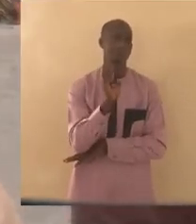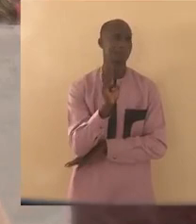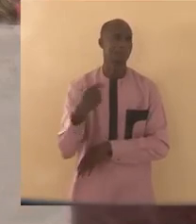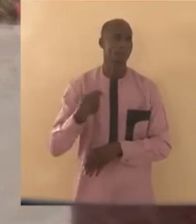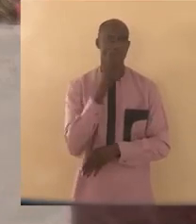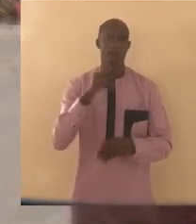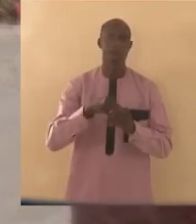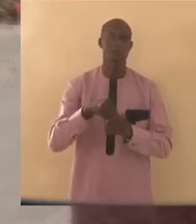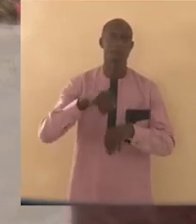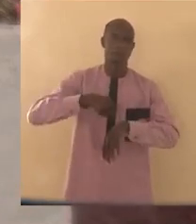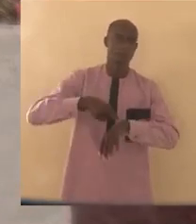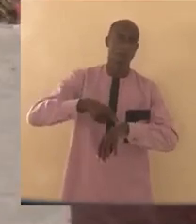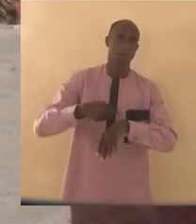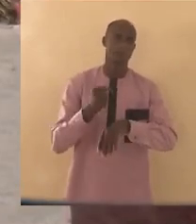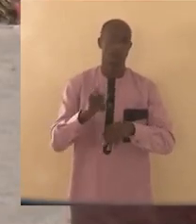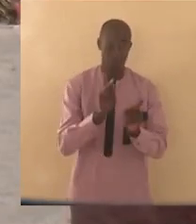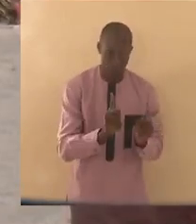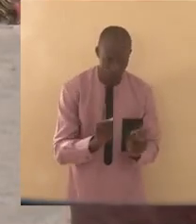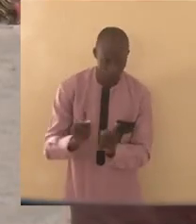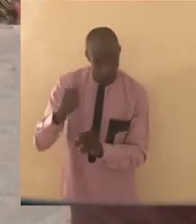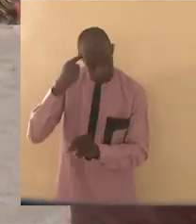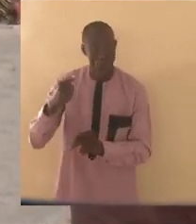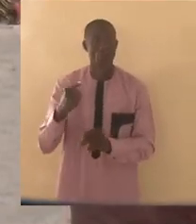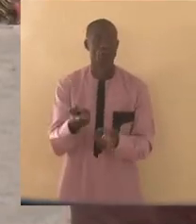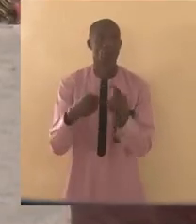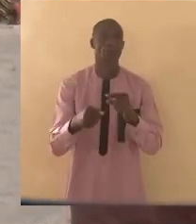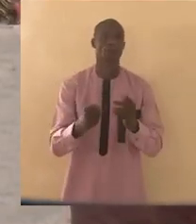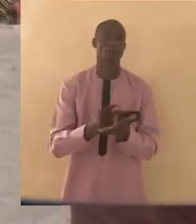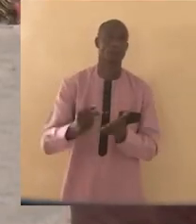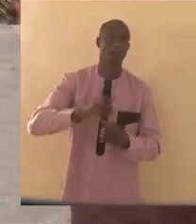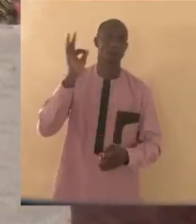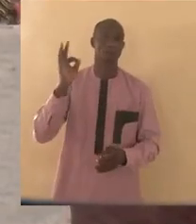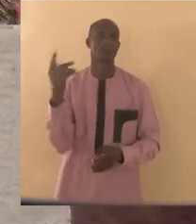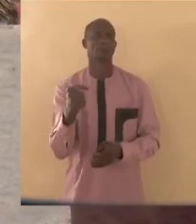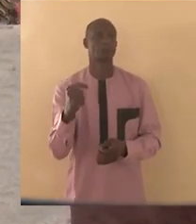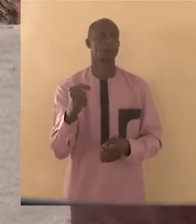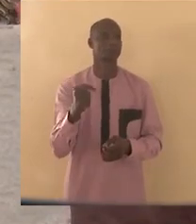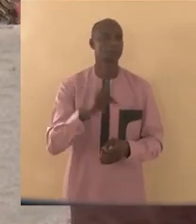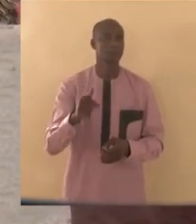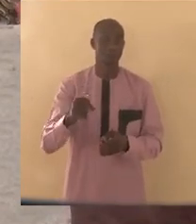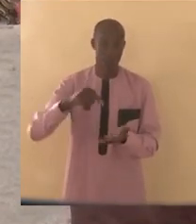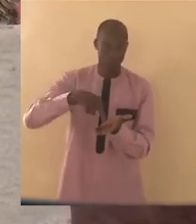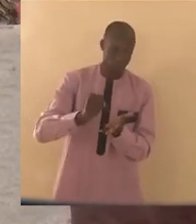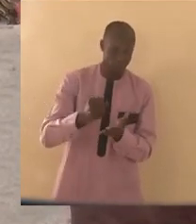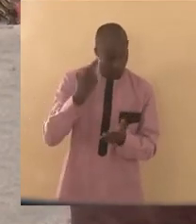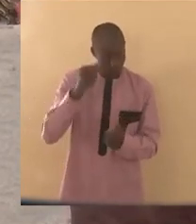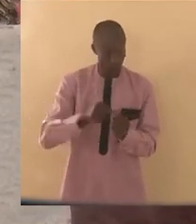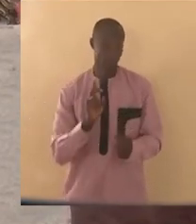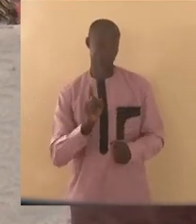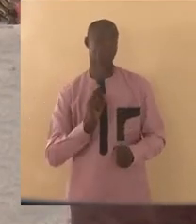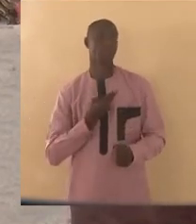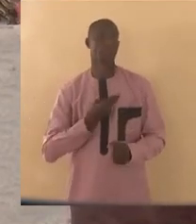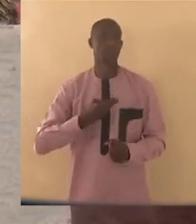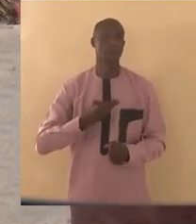We are in the period of preparation for Pentecost. May Pentecost mean for each and every one of